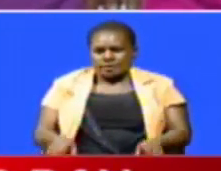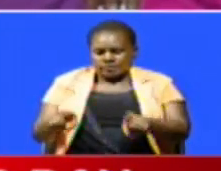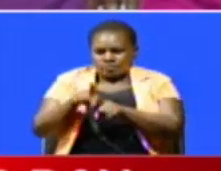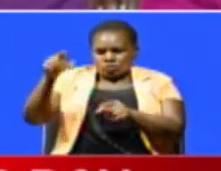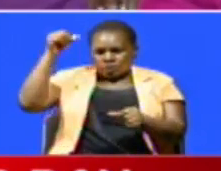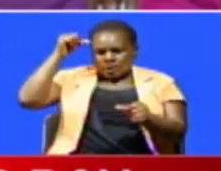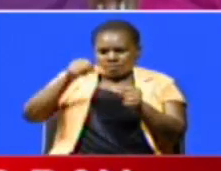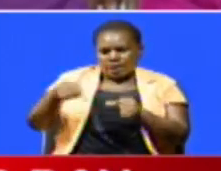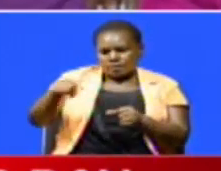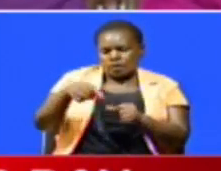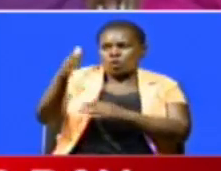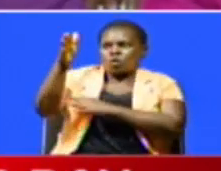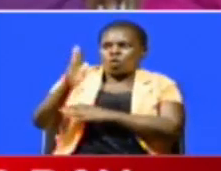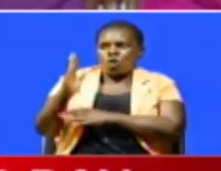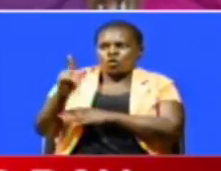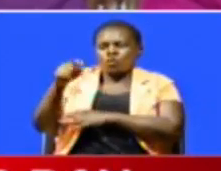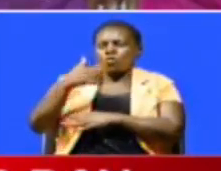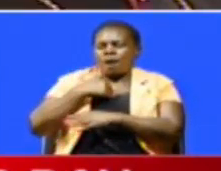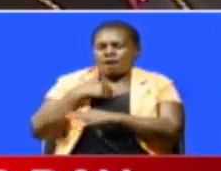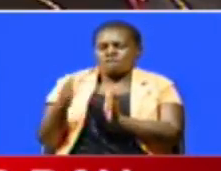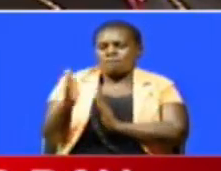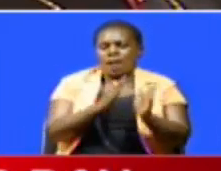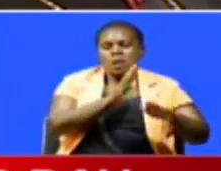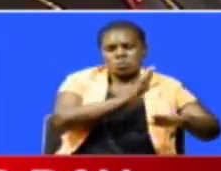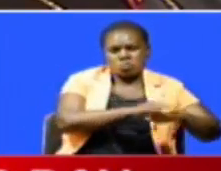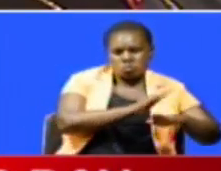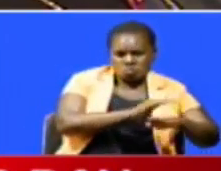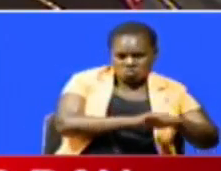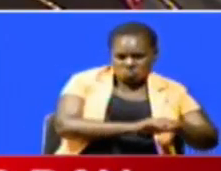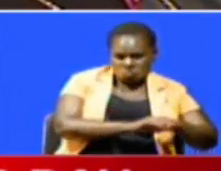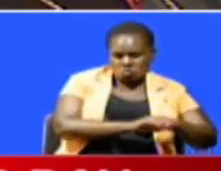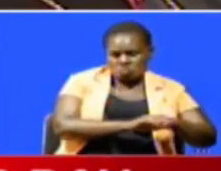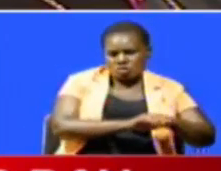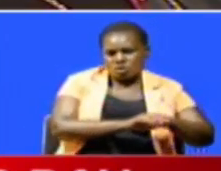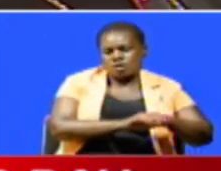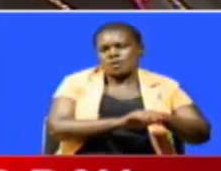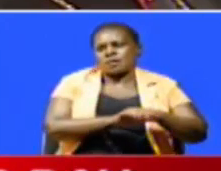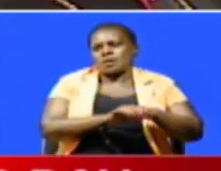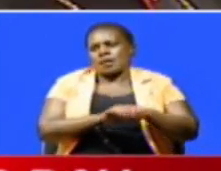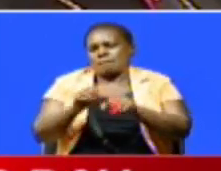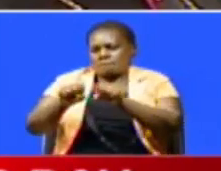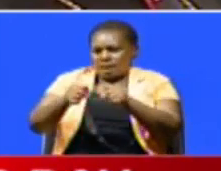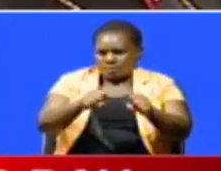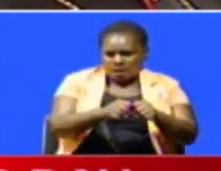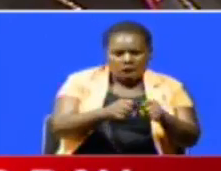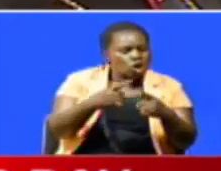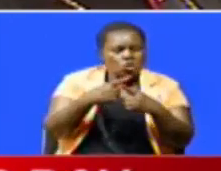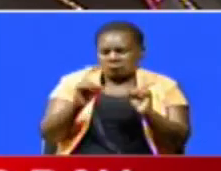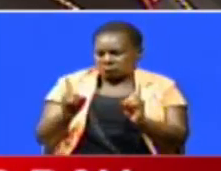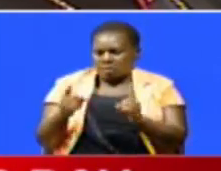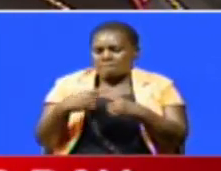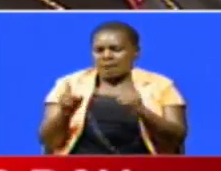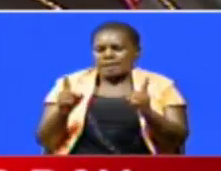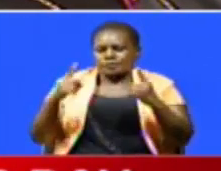us that, God, you have a good plan for us. Not a plan to destroy us, but a plan of prosperity.